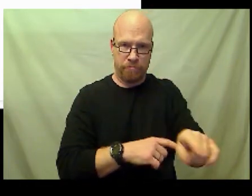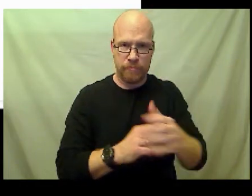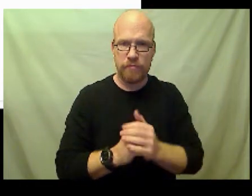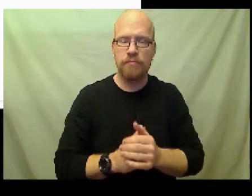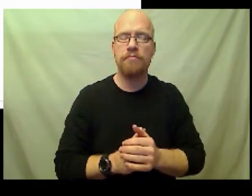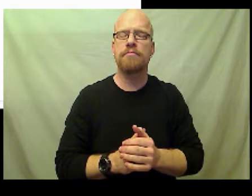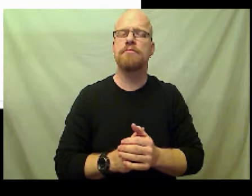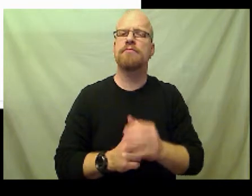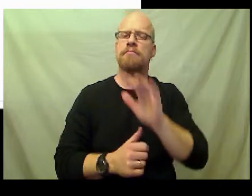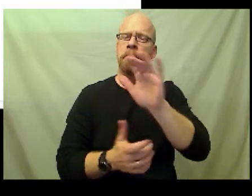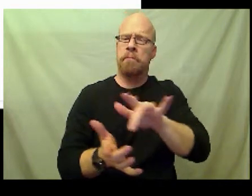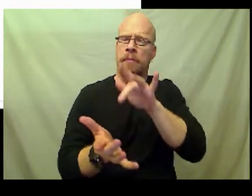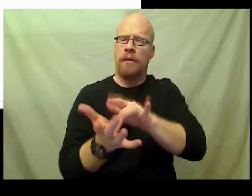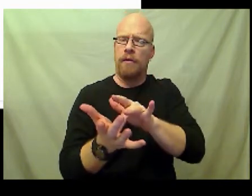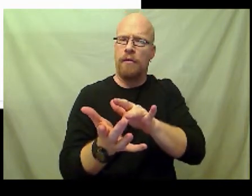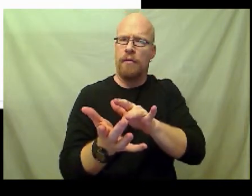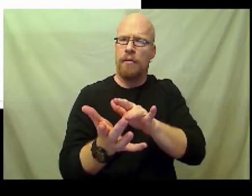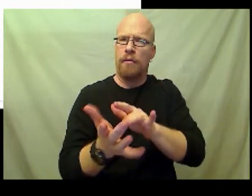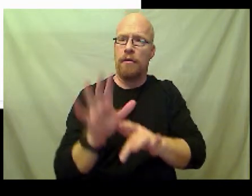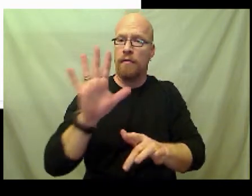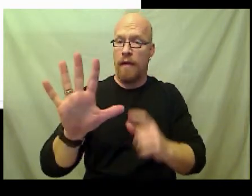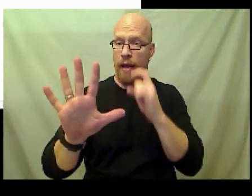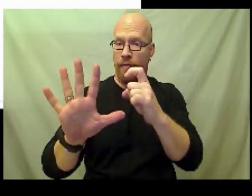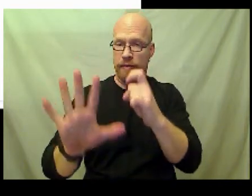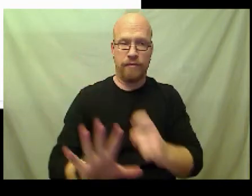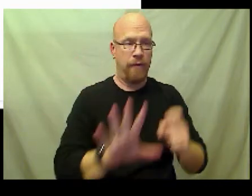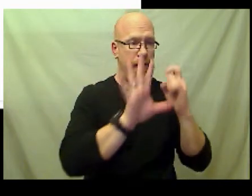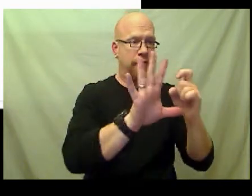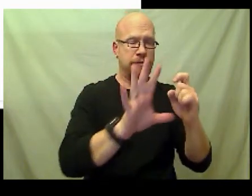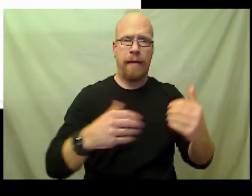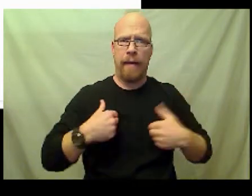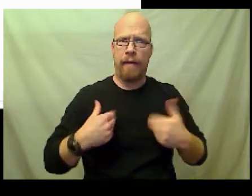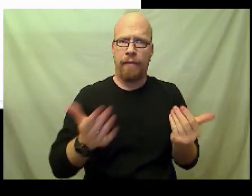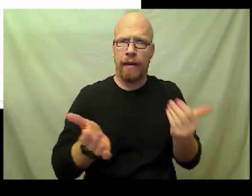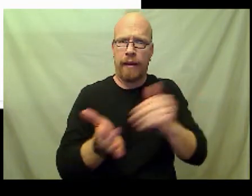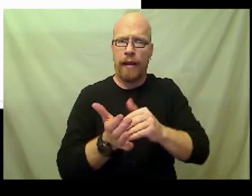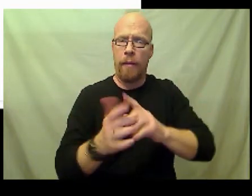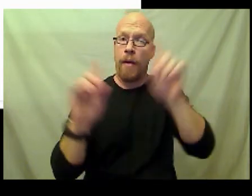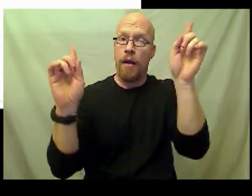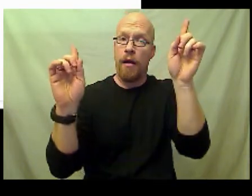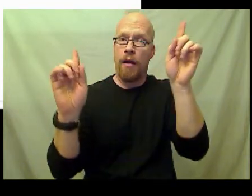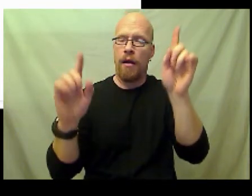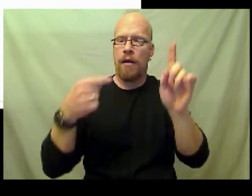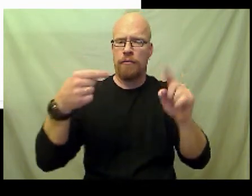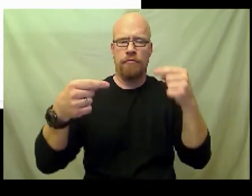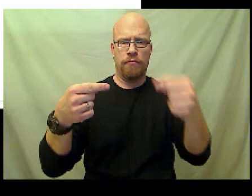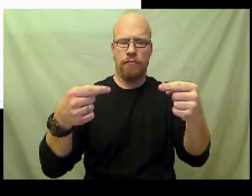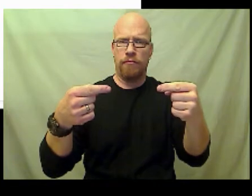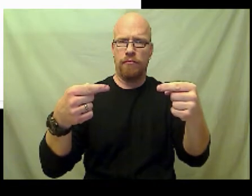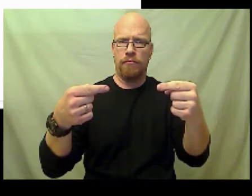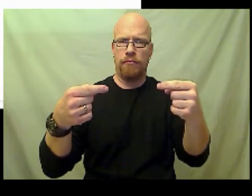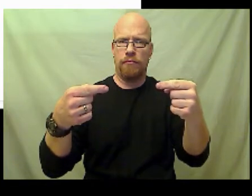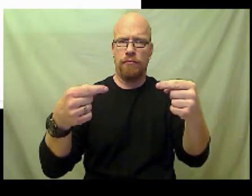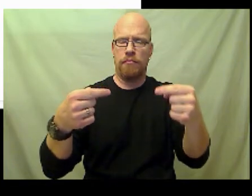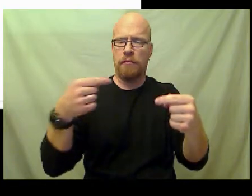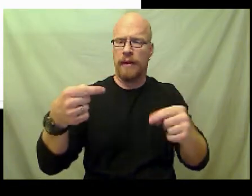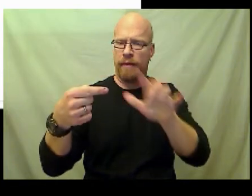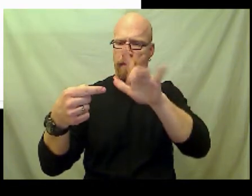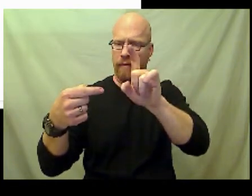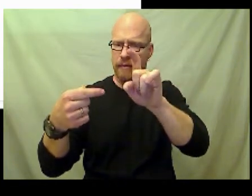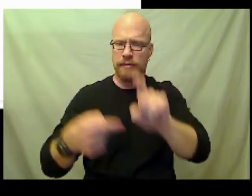times negative is positive. Now in the middle, we have 5x and 5x, but they're both